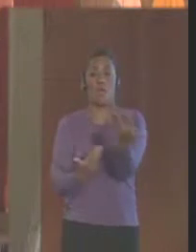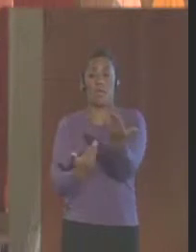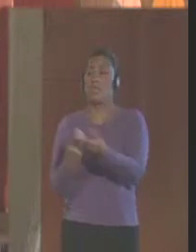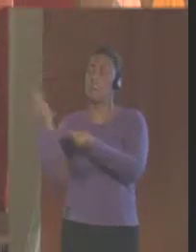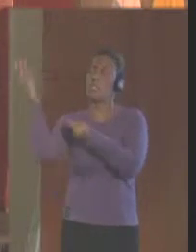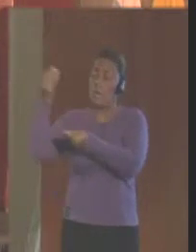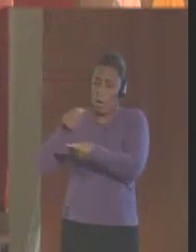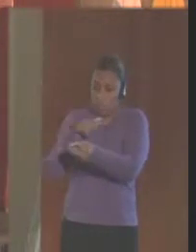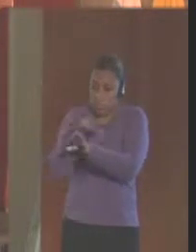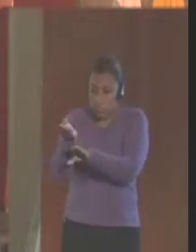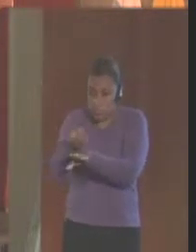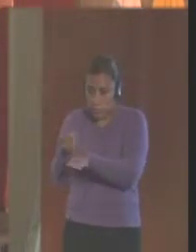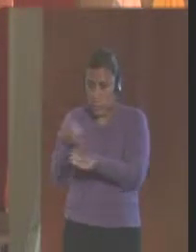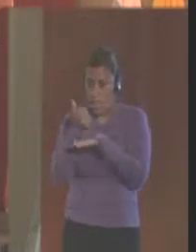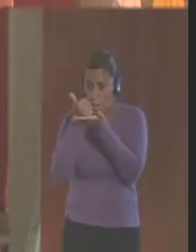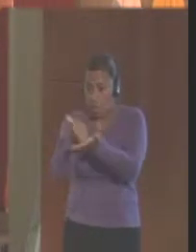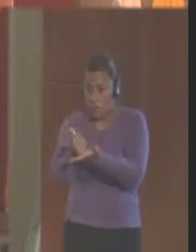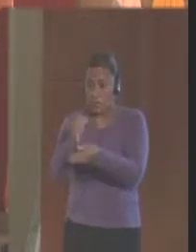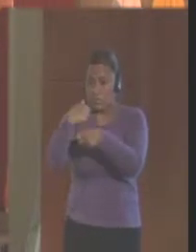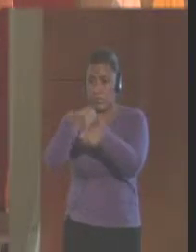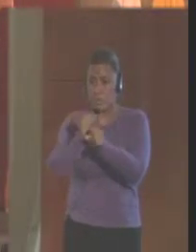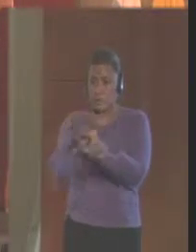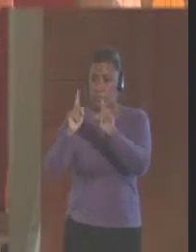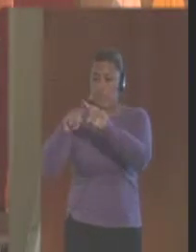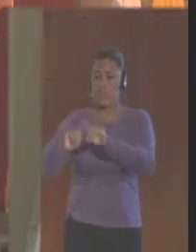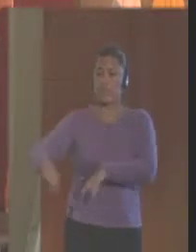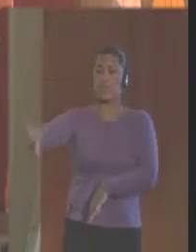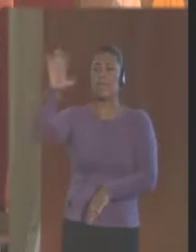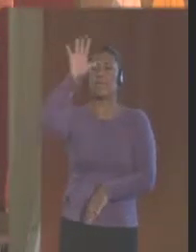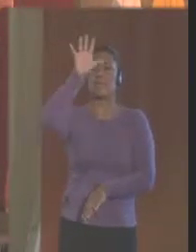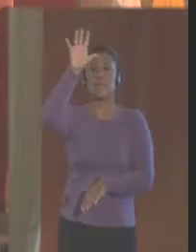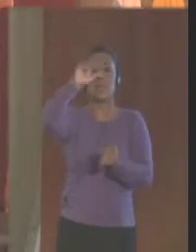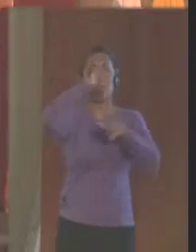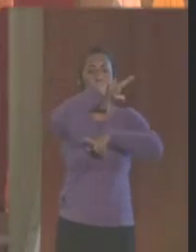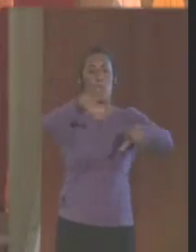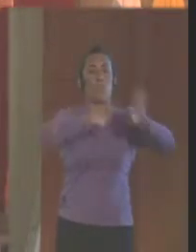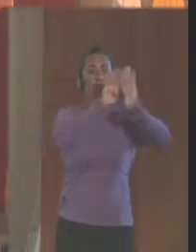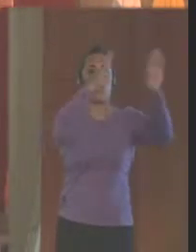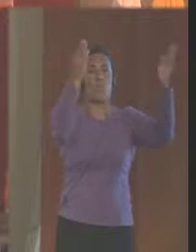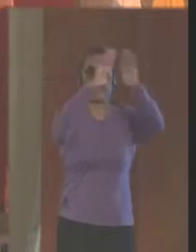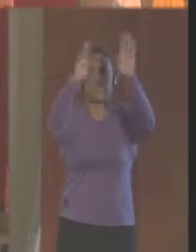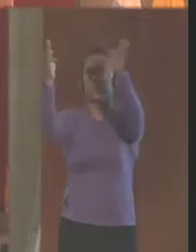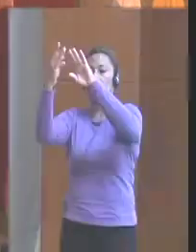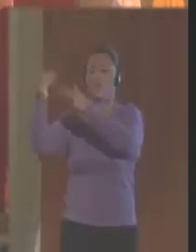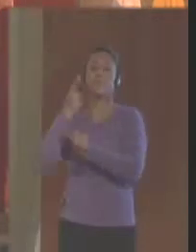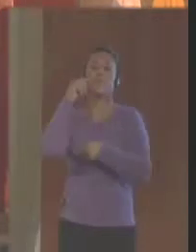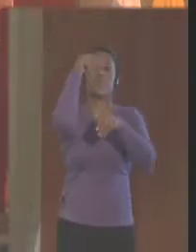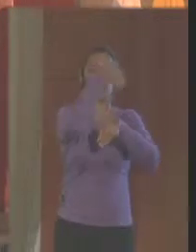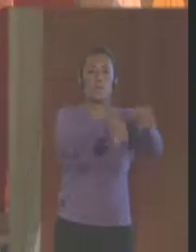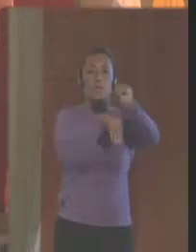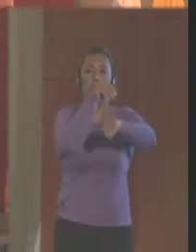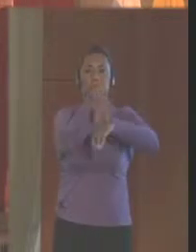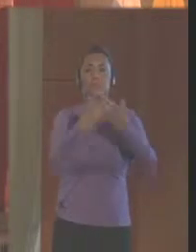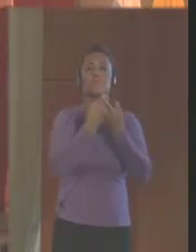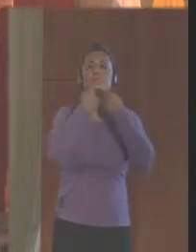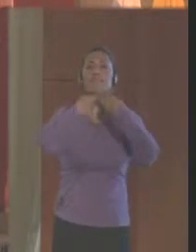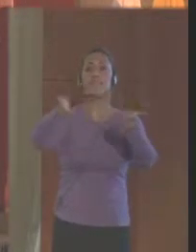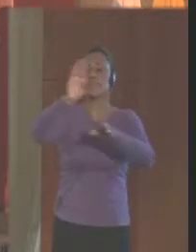the distribution of relief items, not only within Trinidad and Tobago, but to take